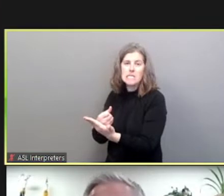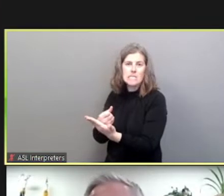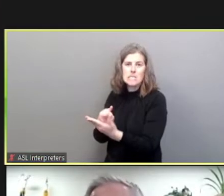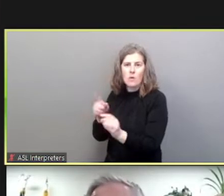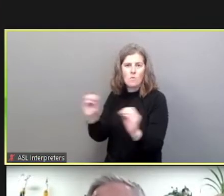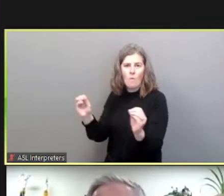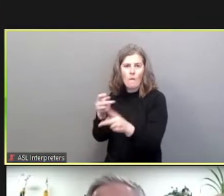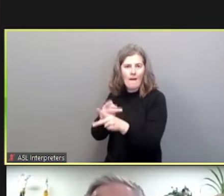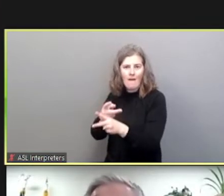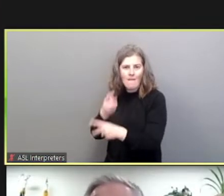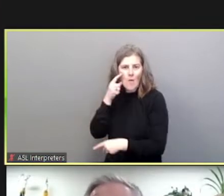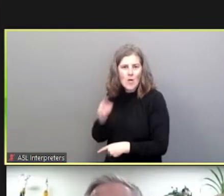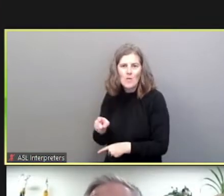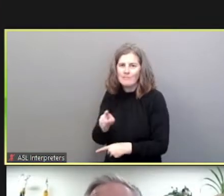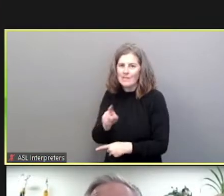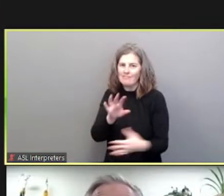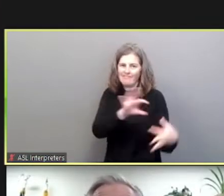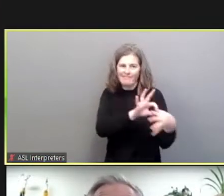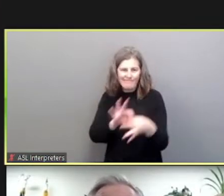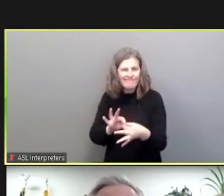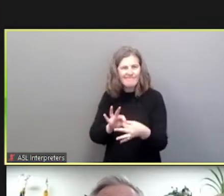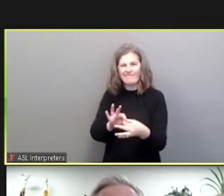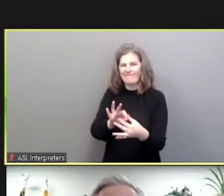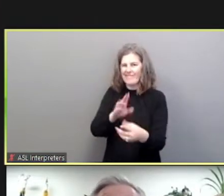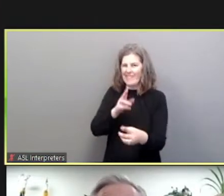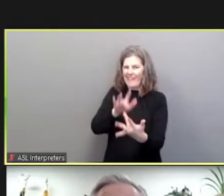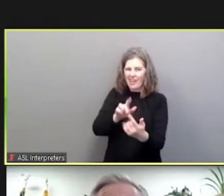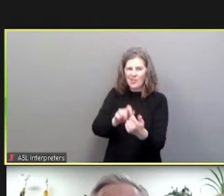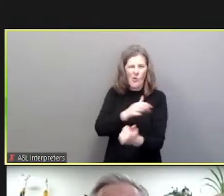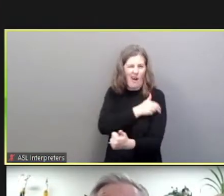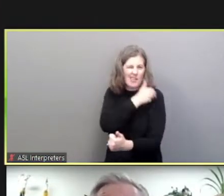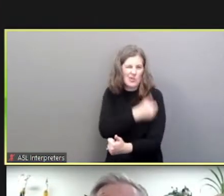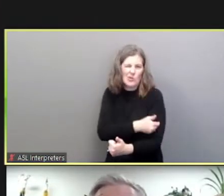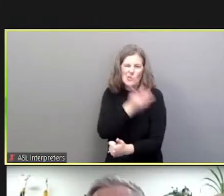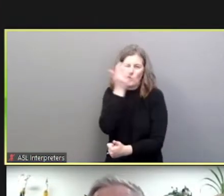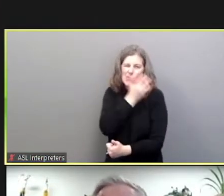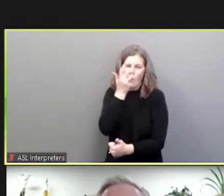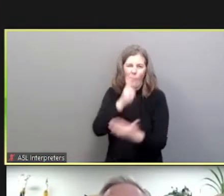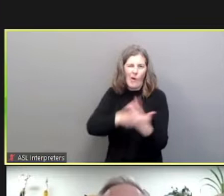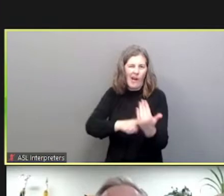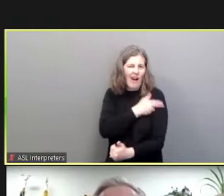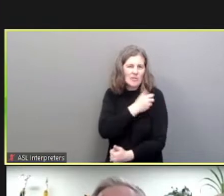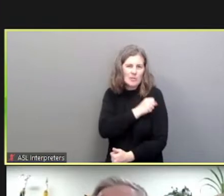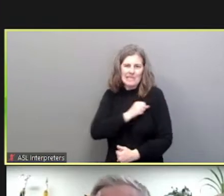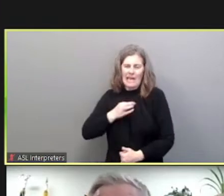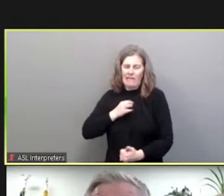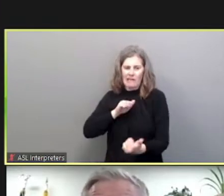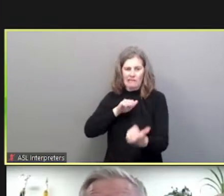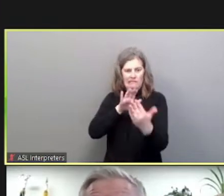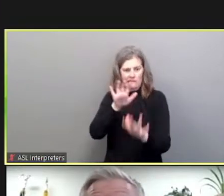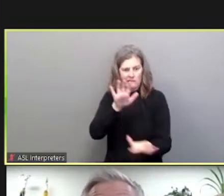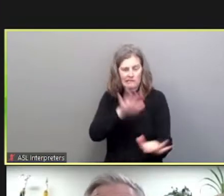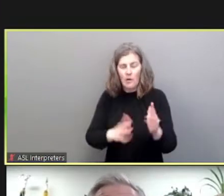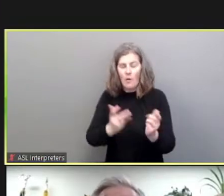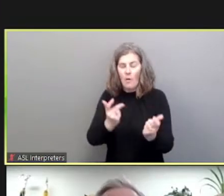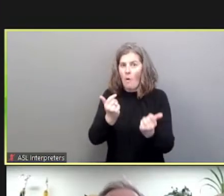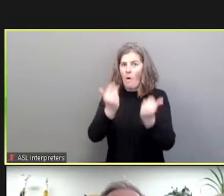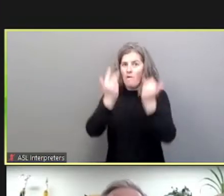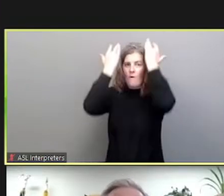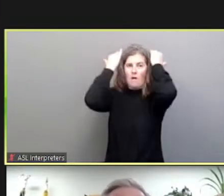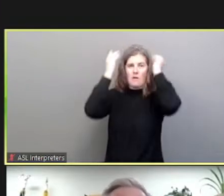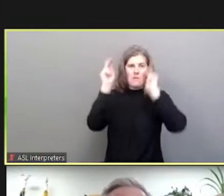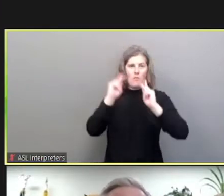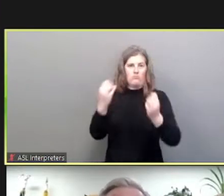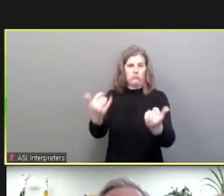hospital personnel and what they are really up against right now and handling this overwhelming load of patients.